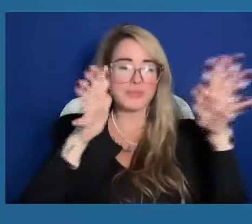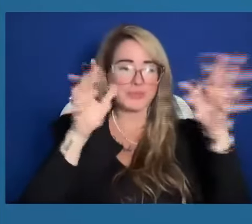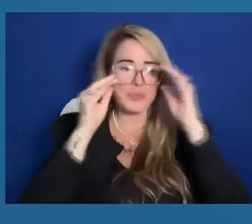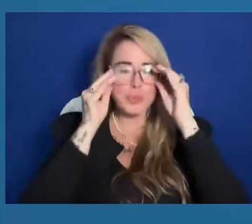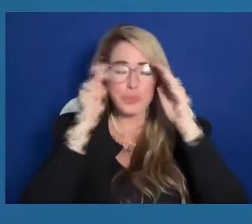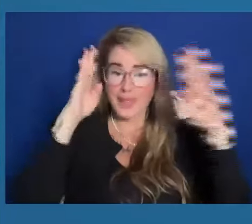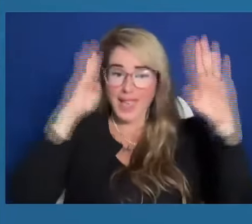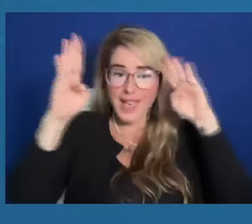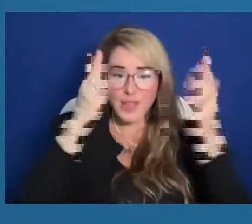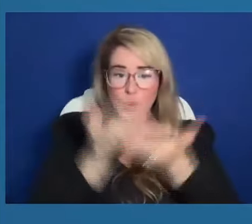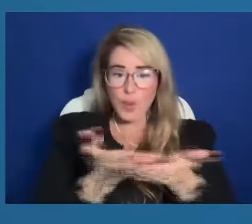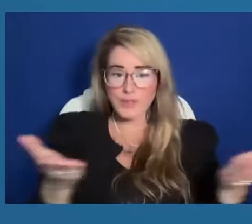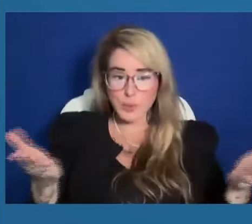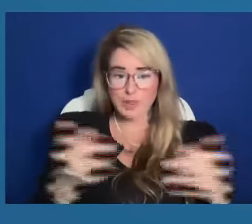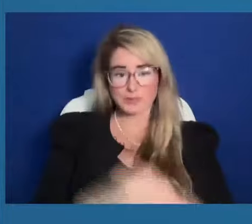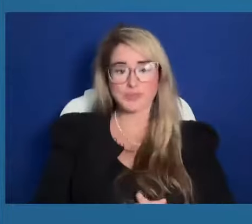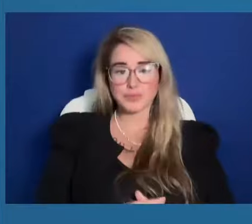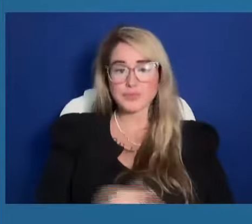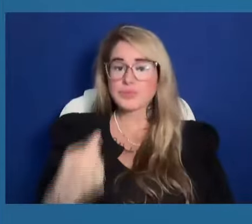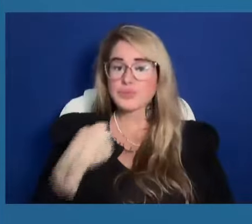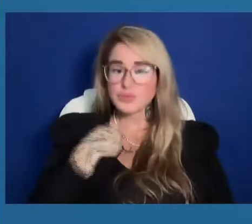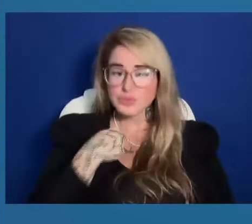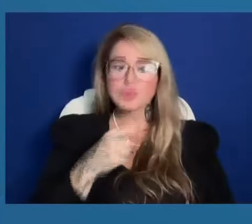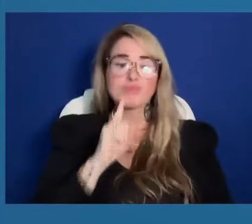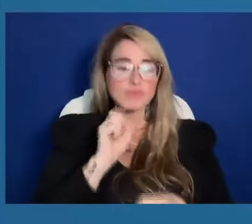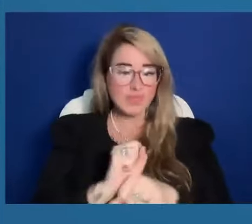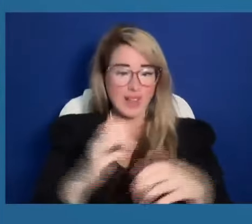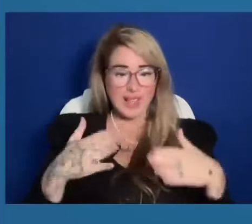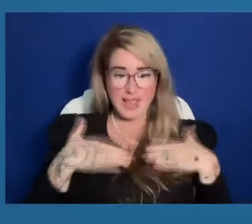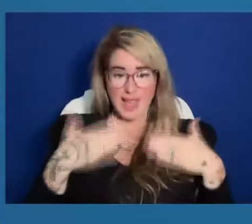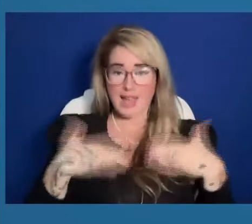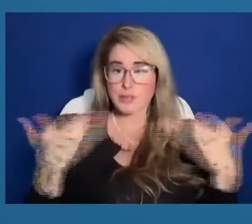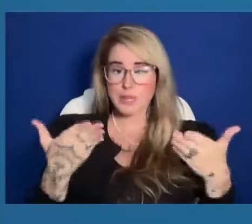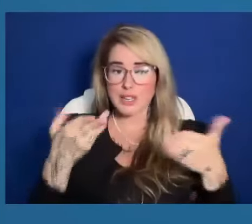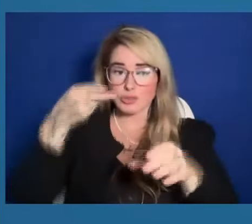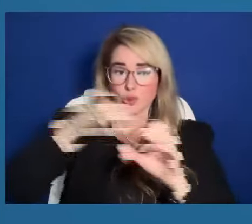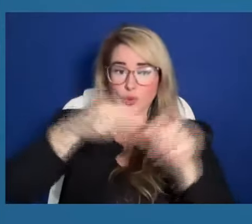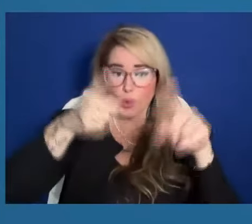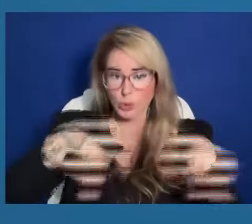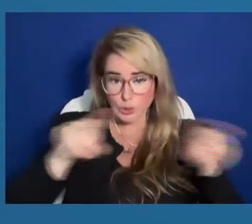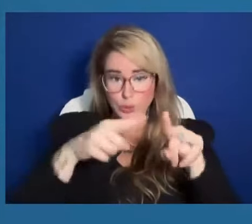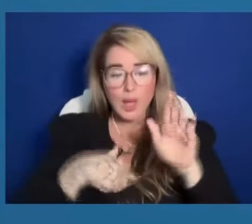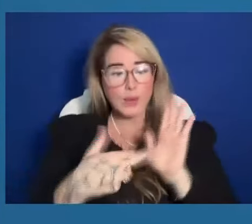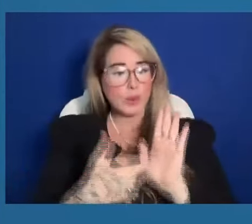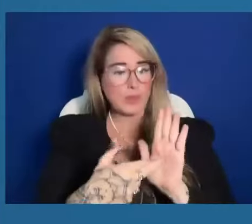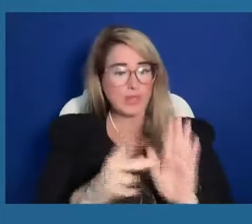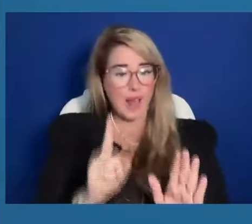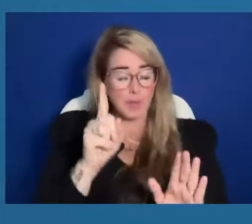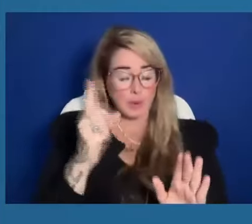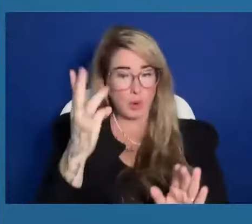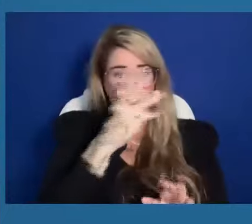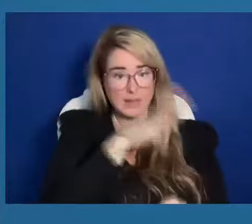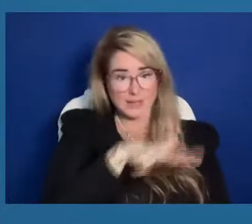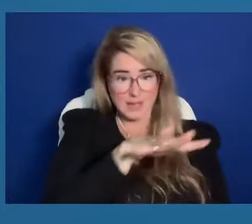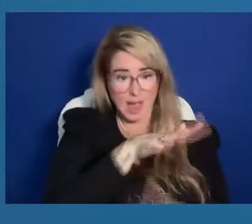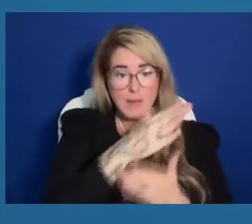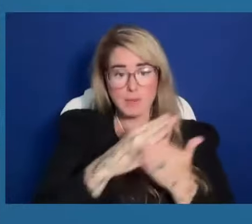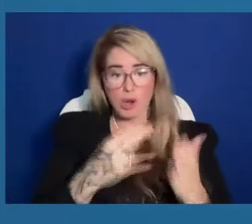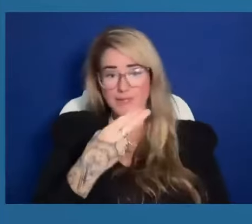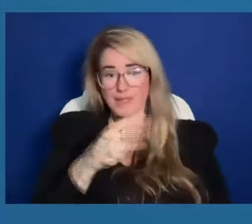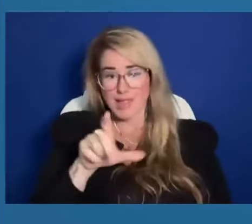Hello, everyone. I am so glad to be here with all of you. I represent the Upper West Side, parts of Hell's Kitchen.